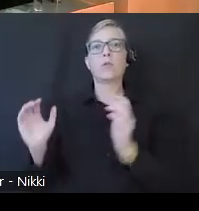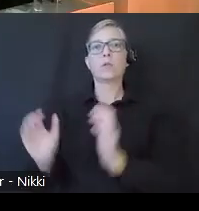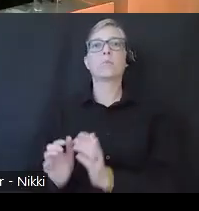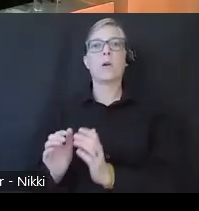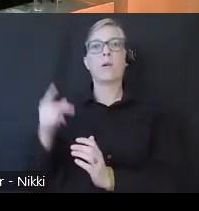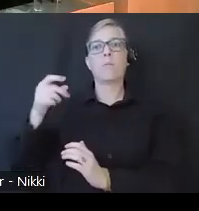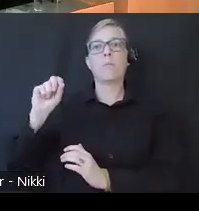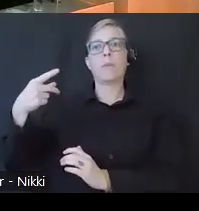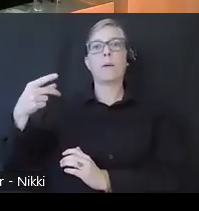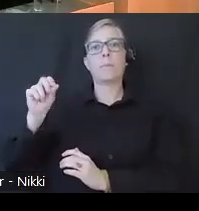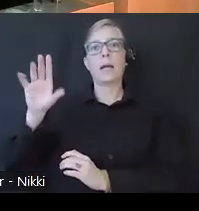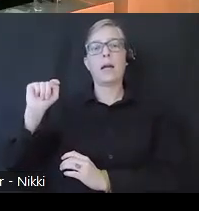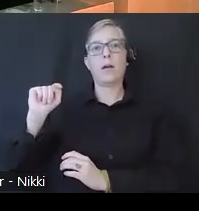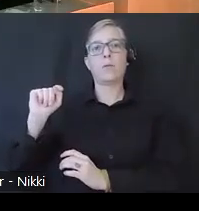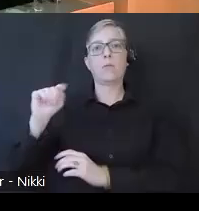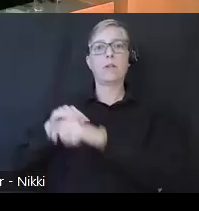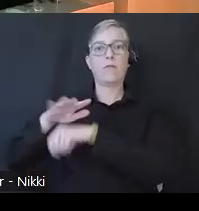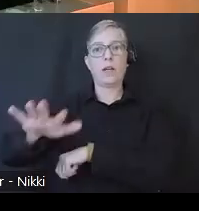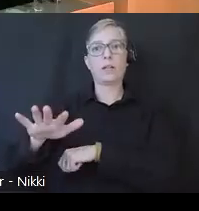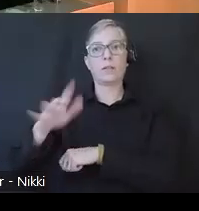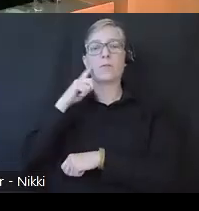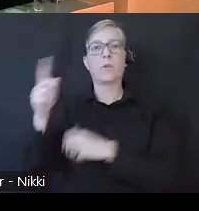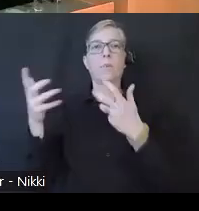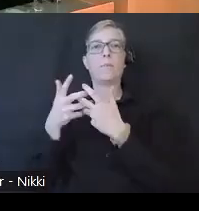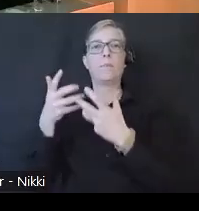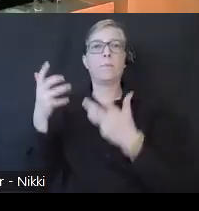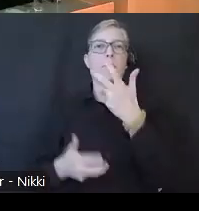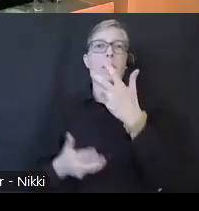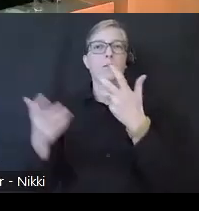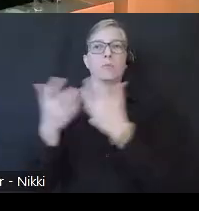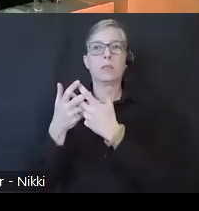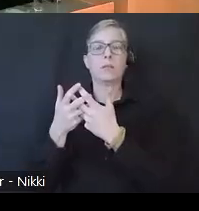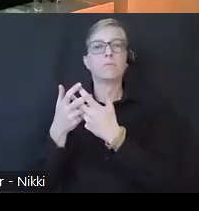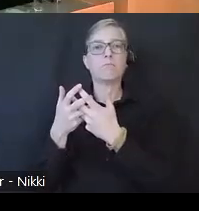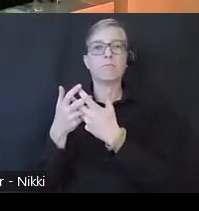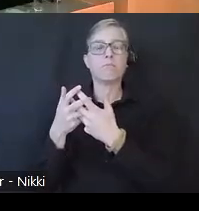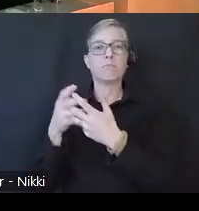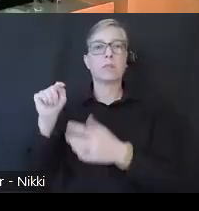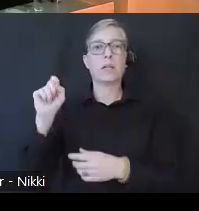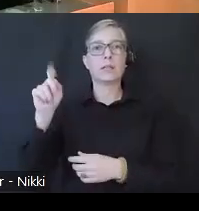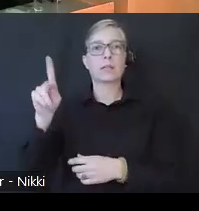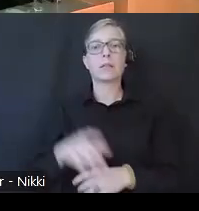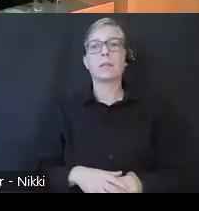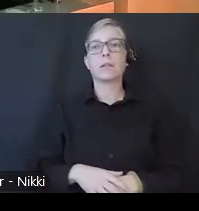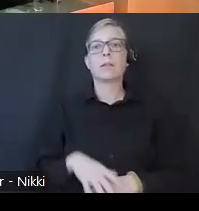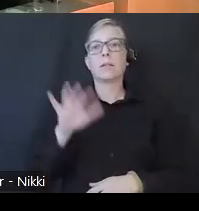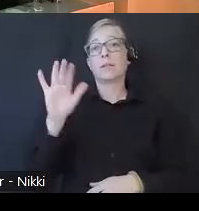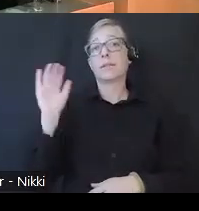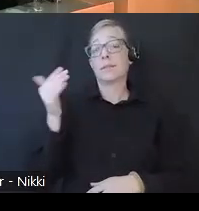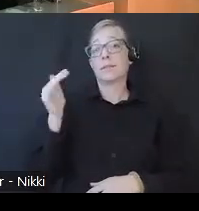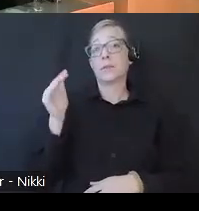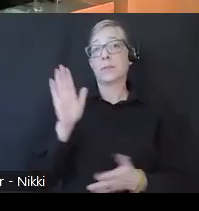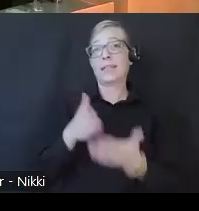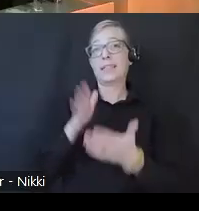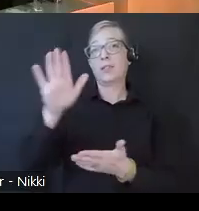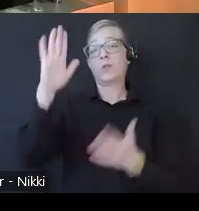the mismatch to match task. And you said that kind of went against the hypothesis because you